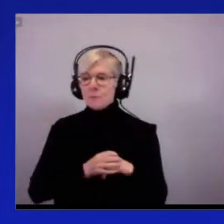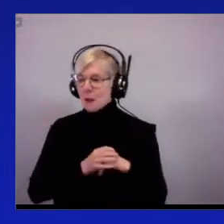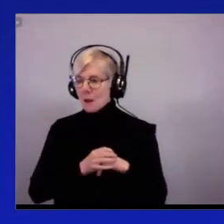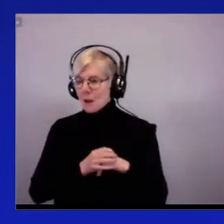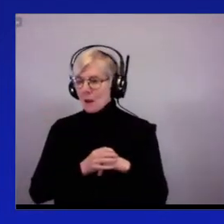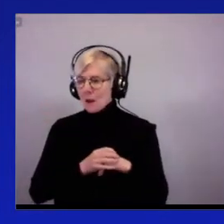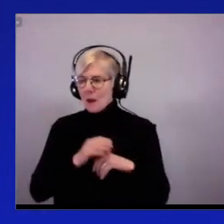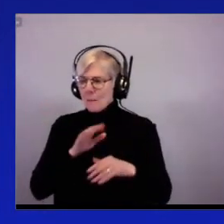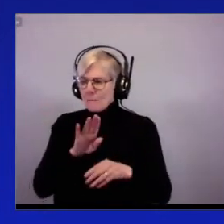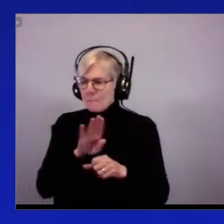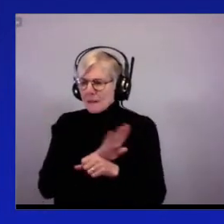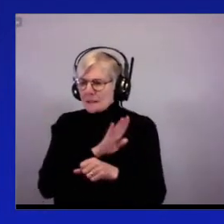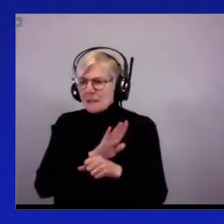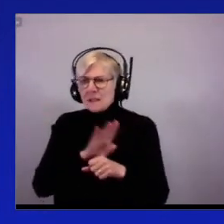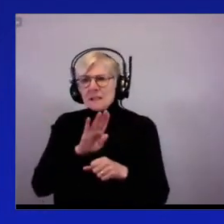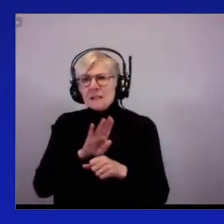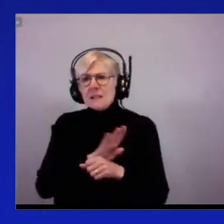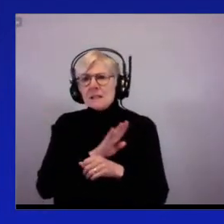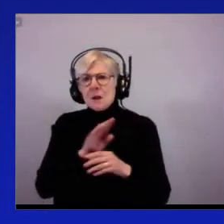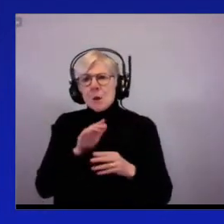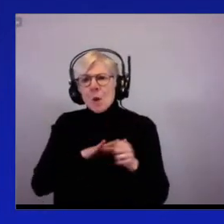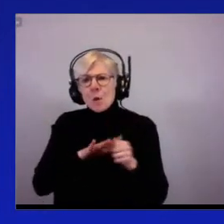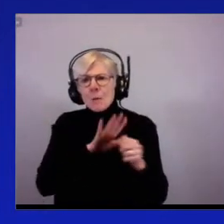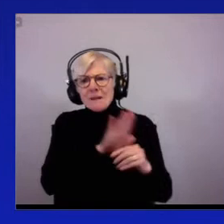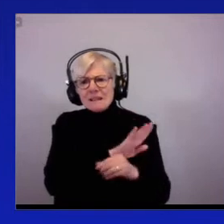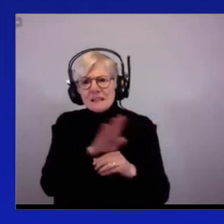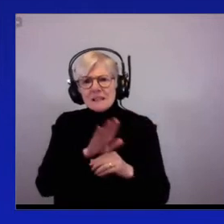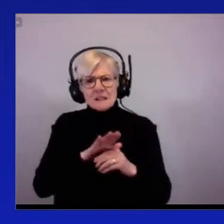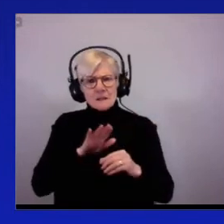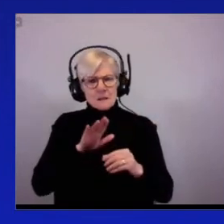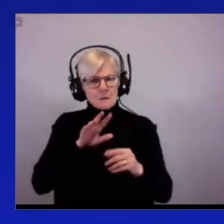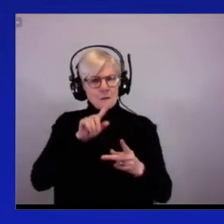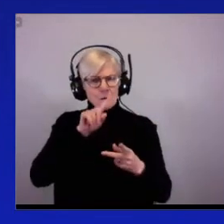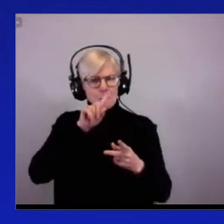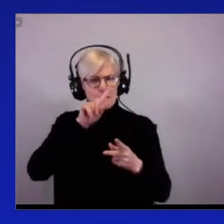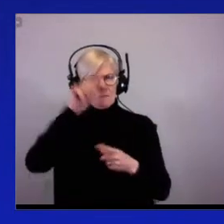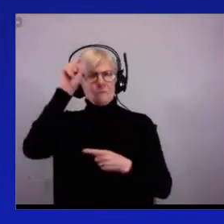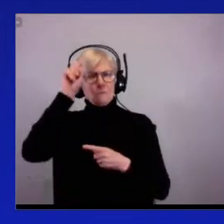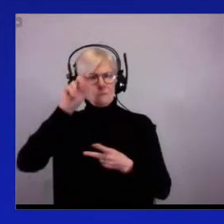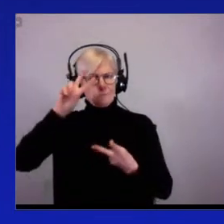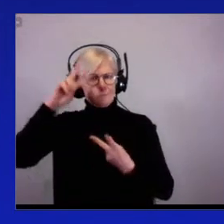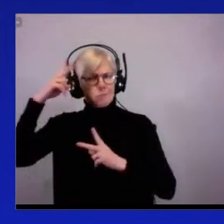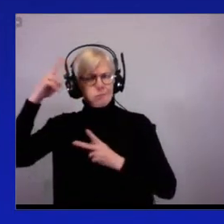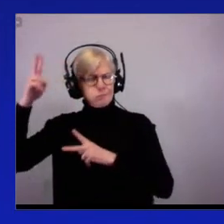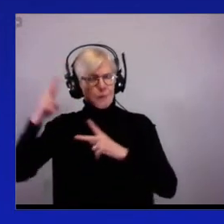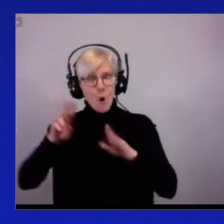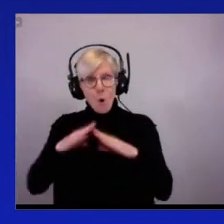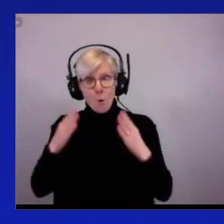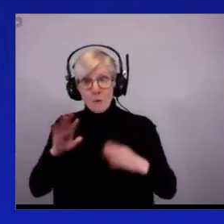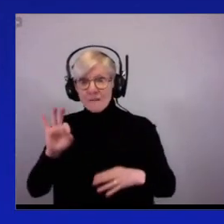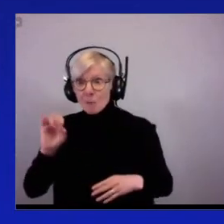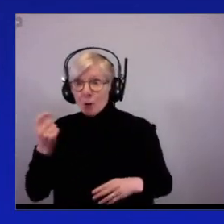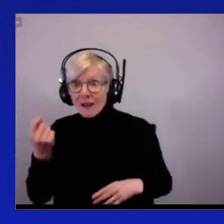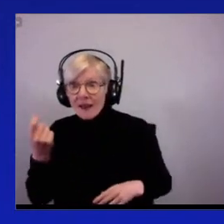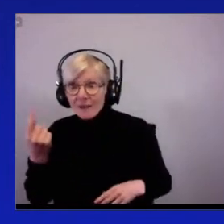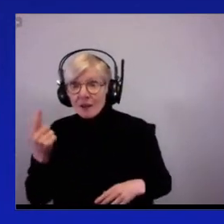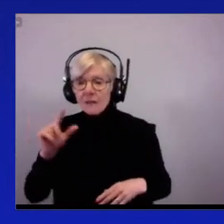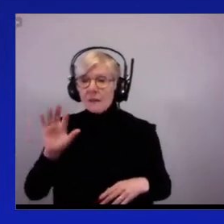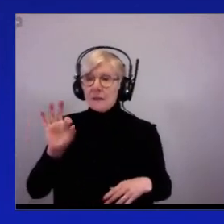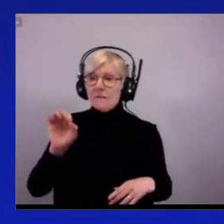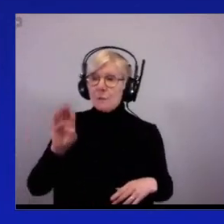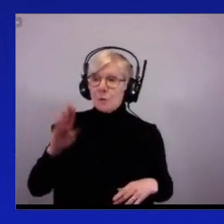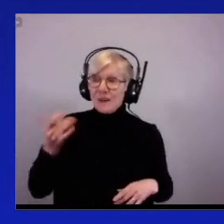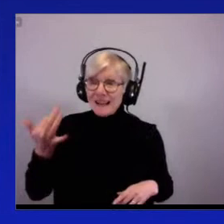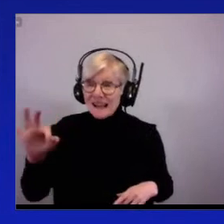I'm getting some emails where there's confusion about when a possible reopening could be. Is it the 11th? Is it the 19th? Our numbers